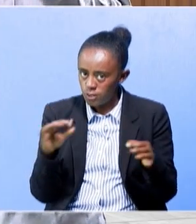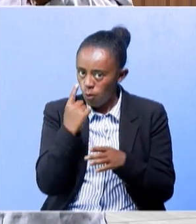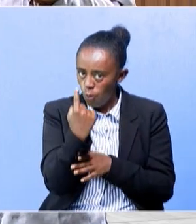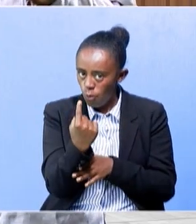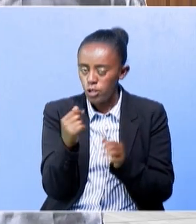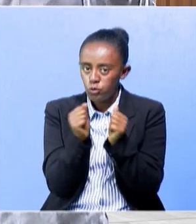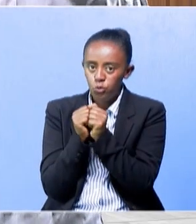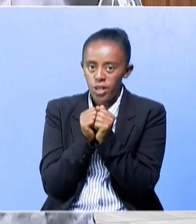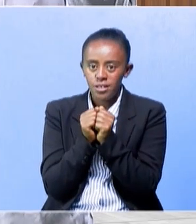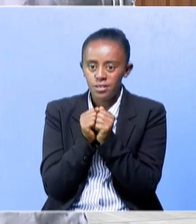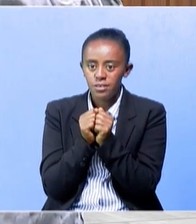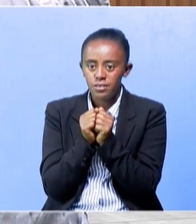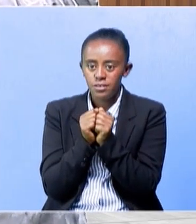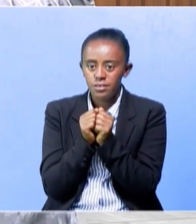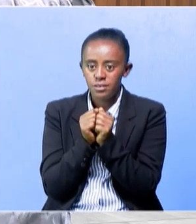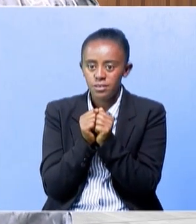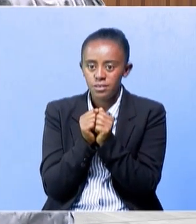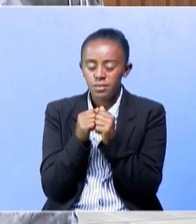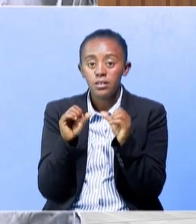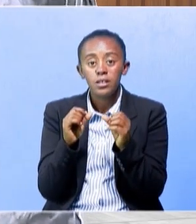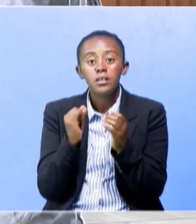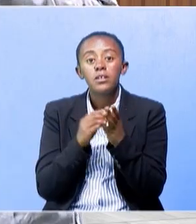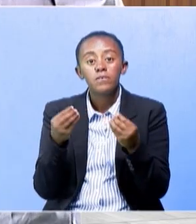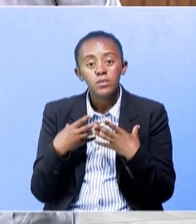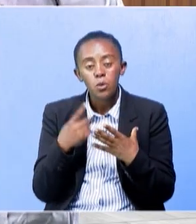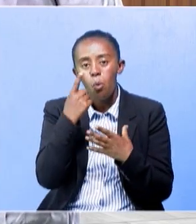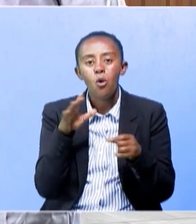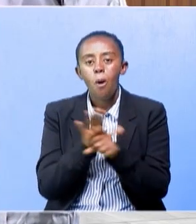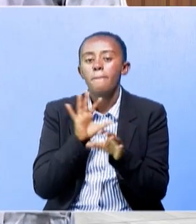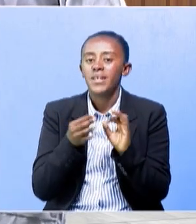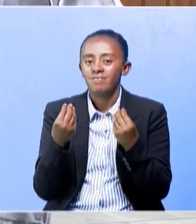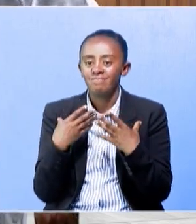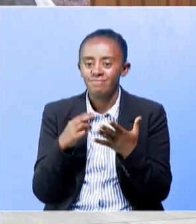one together. Then it gives what? One complete meaning.